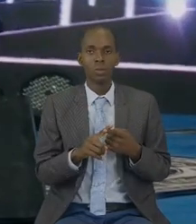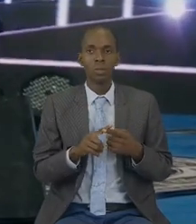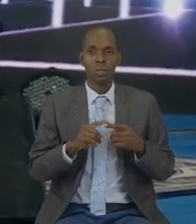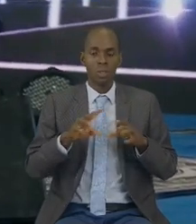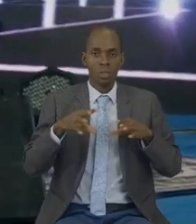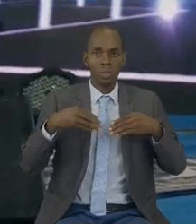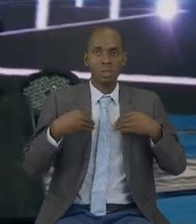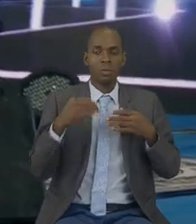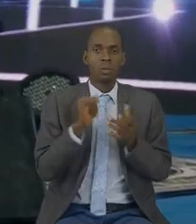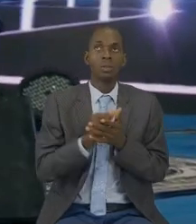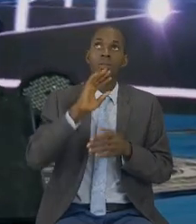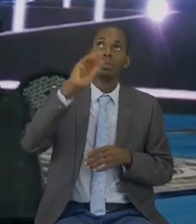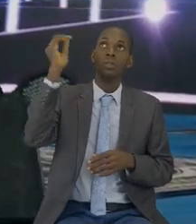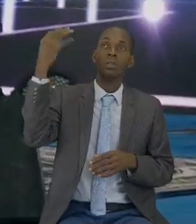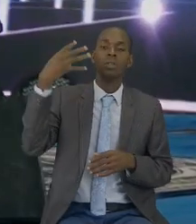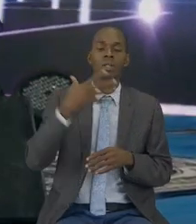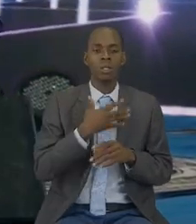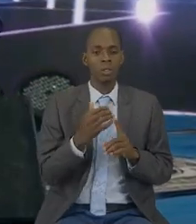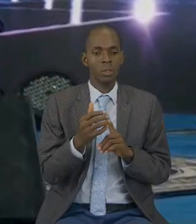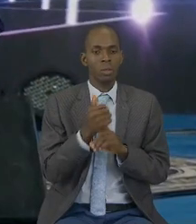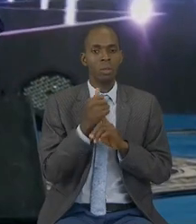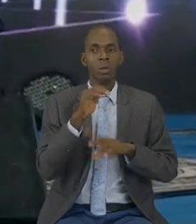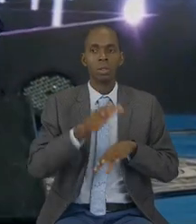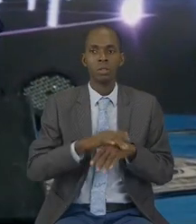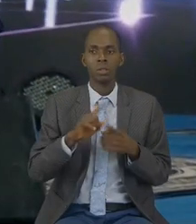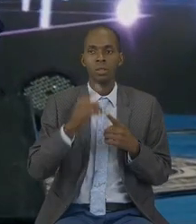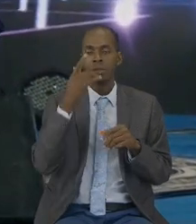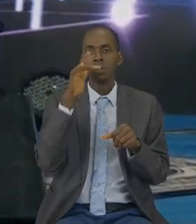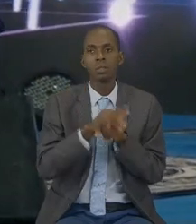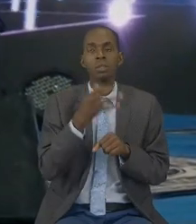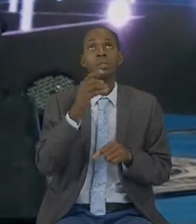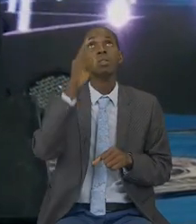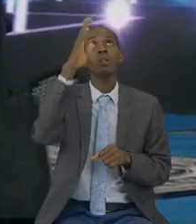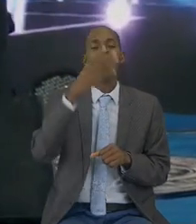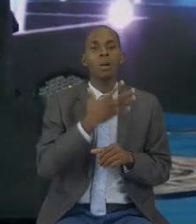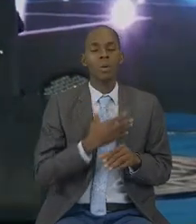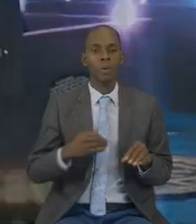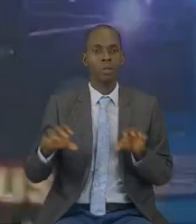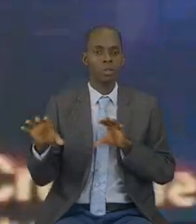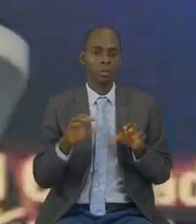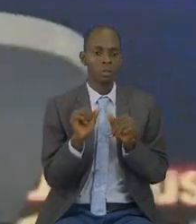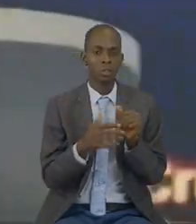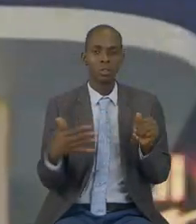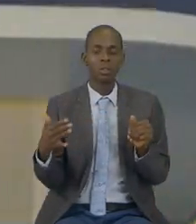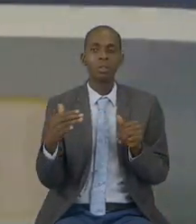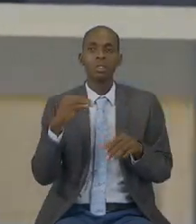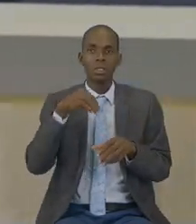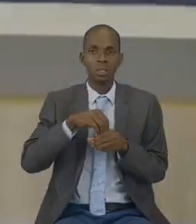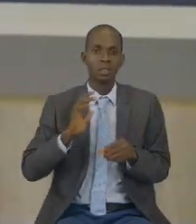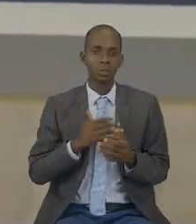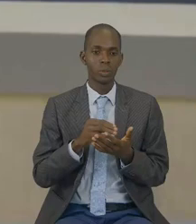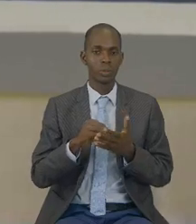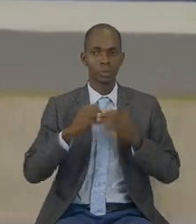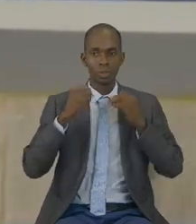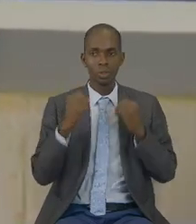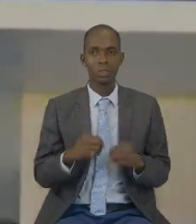that grace and hold on to the promise of God and do everything in our own strength,